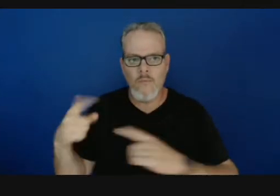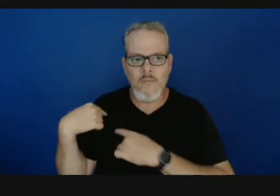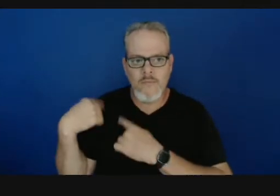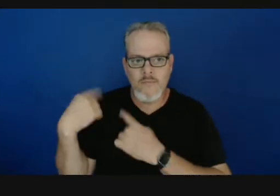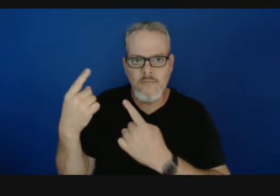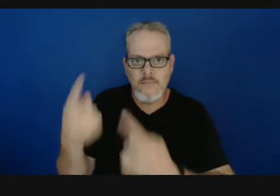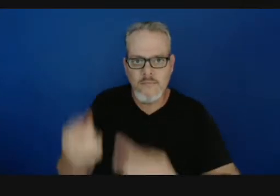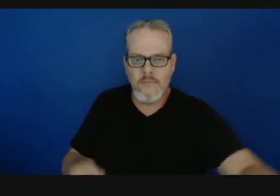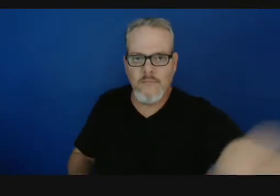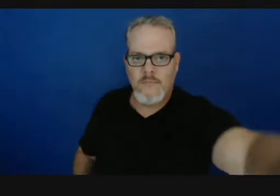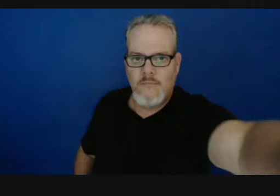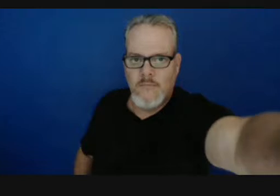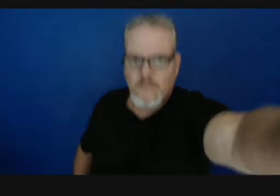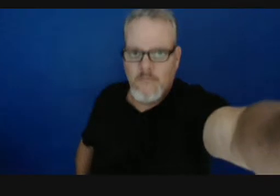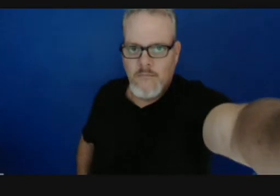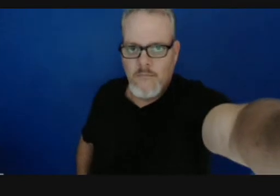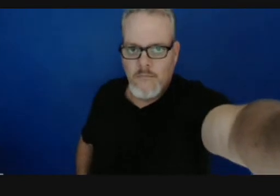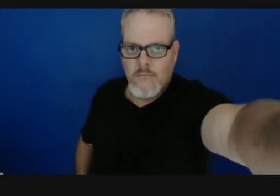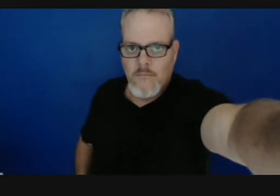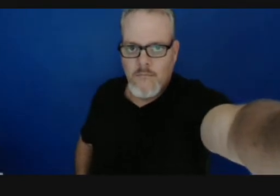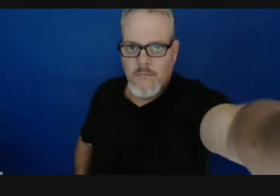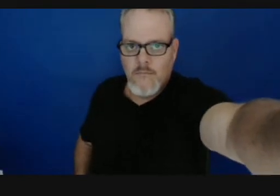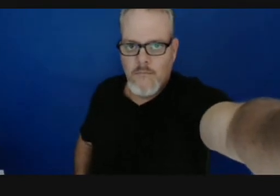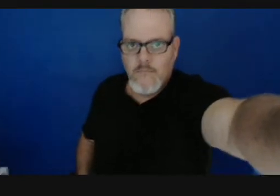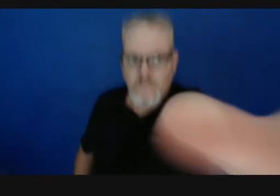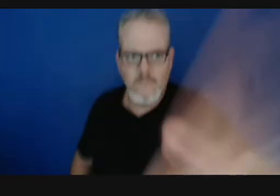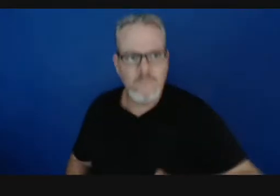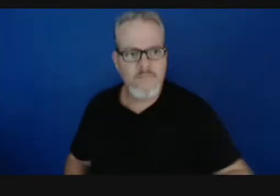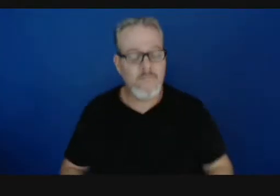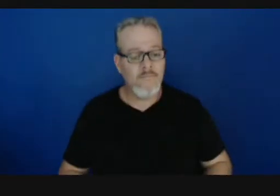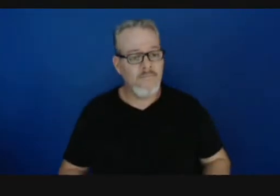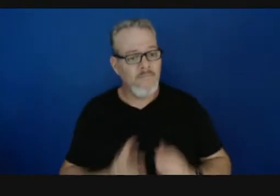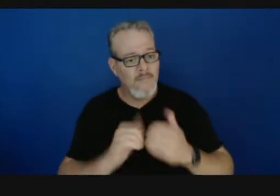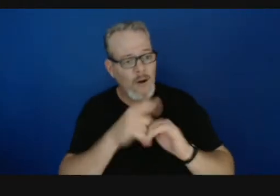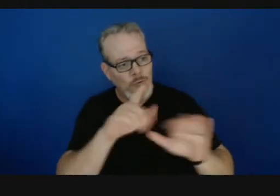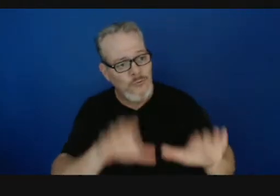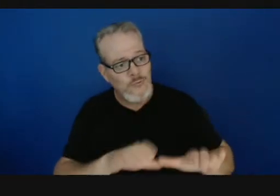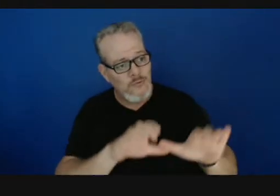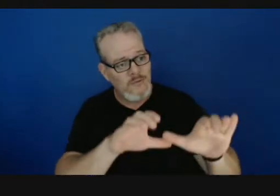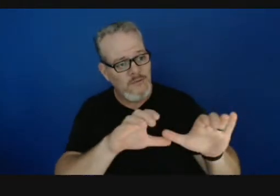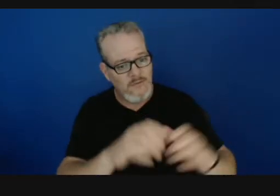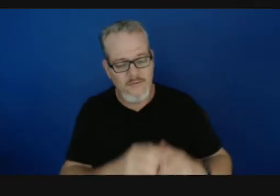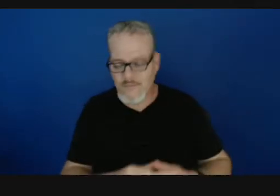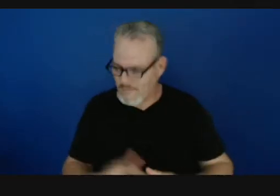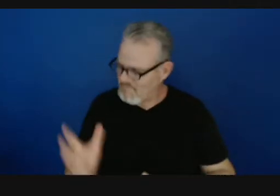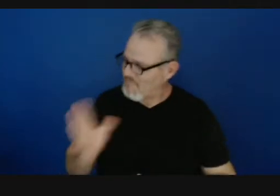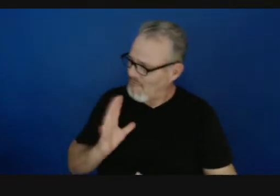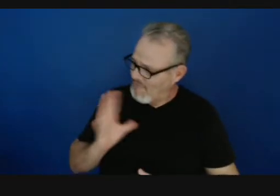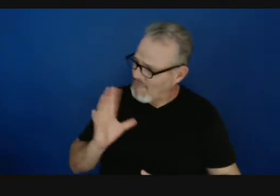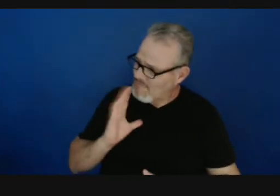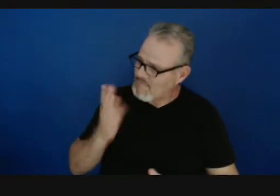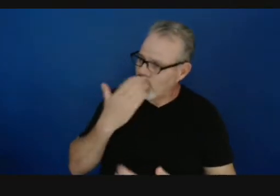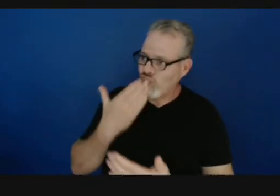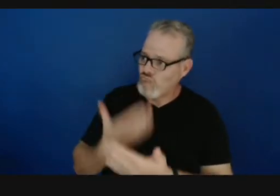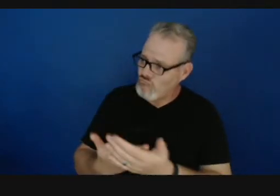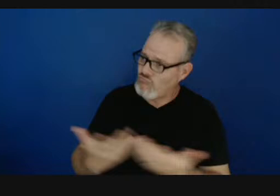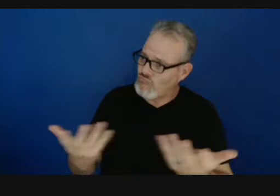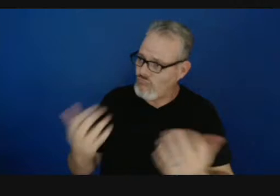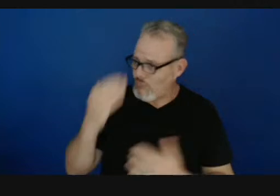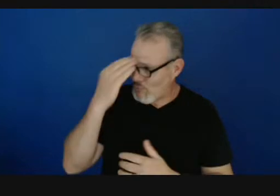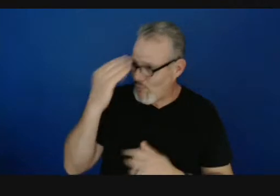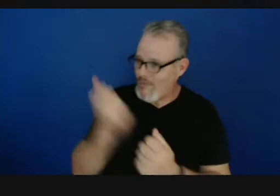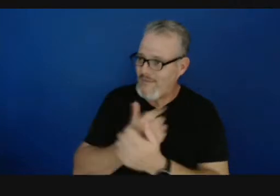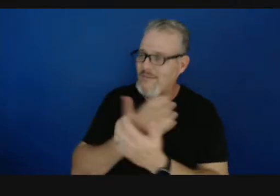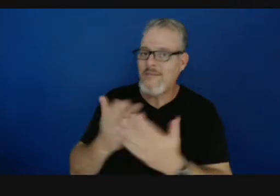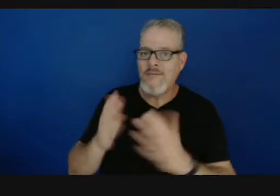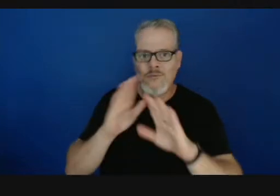that's what we have on our agenda today. How are you doing today, Dane? How's your week been? Oh, doing pretty good. All's quiet on